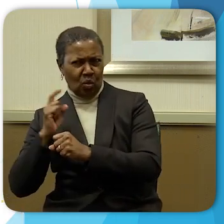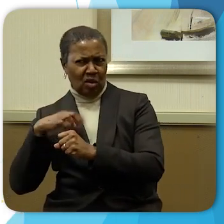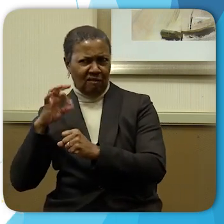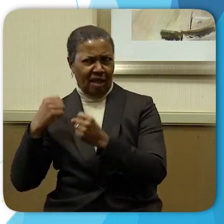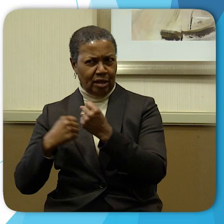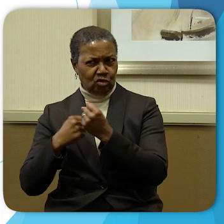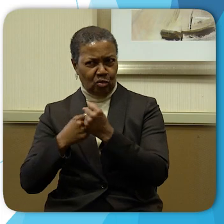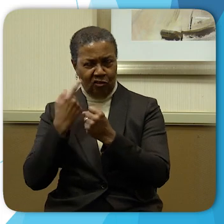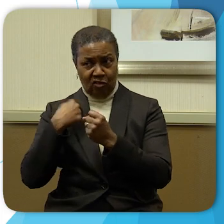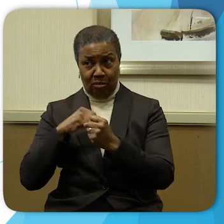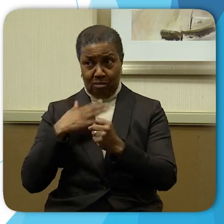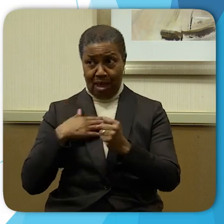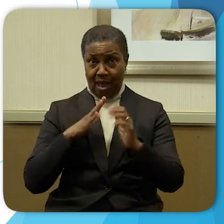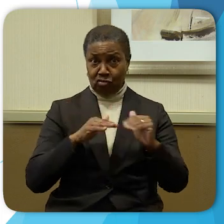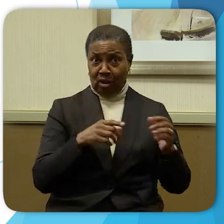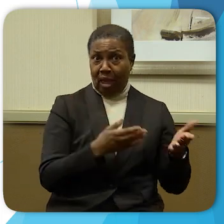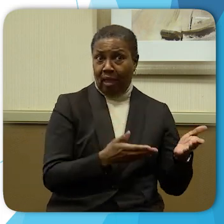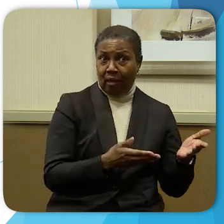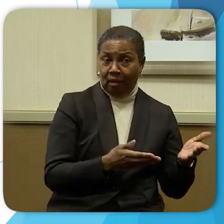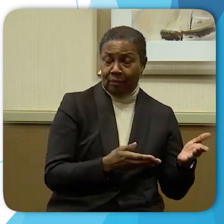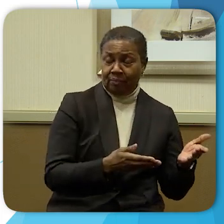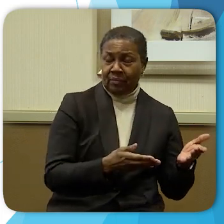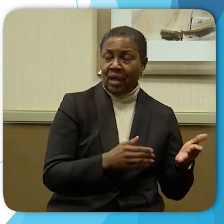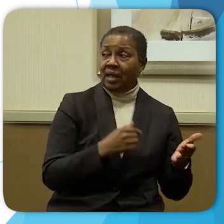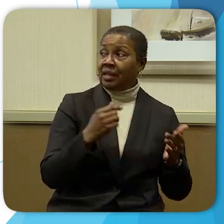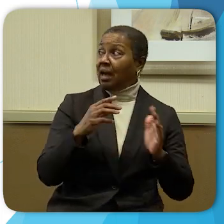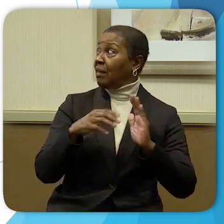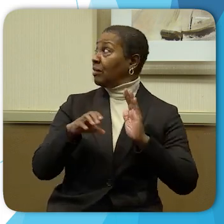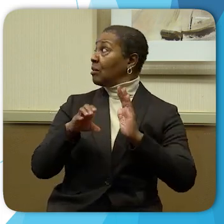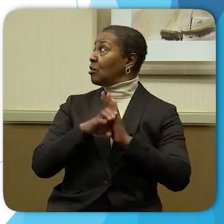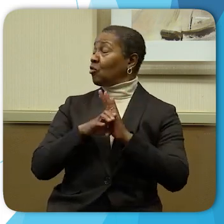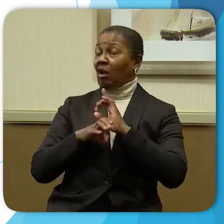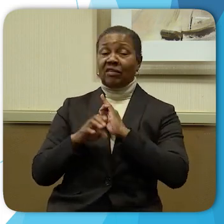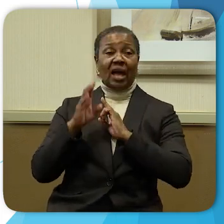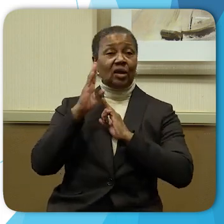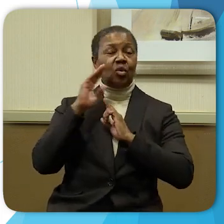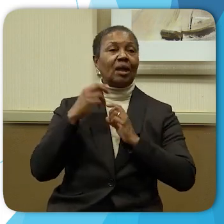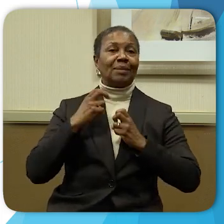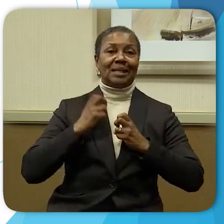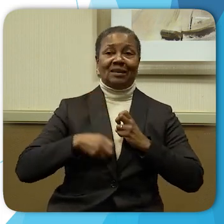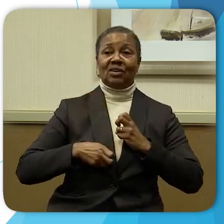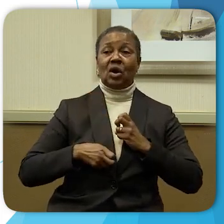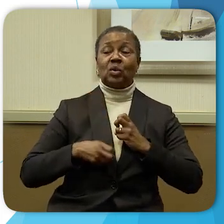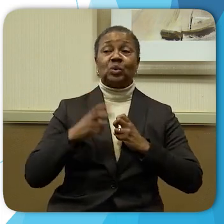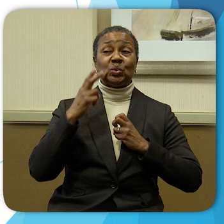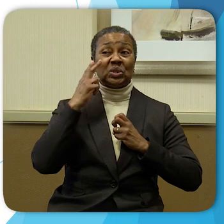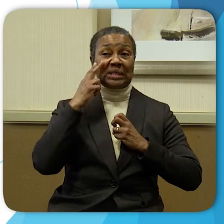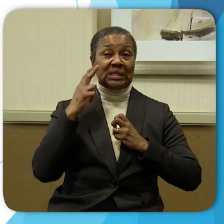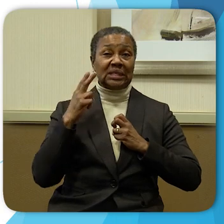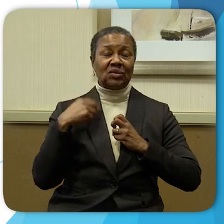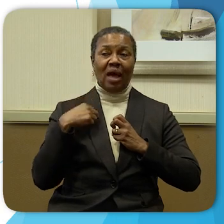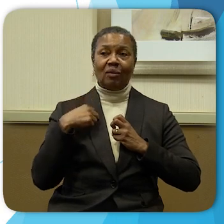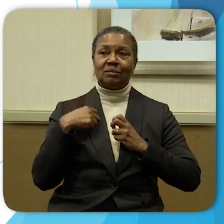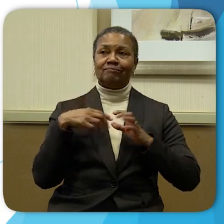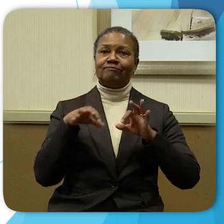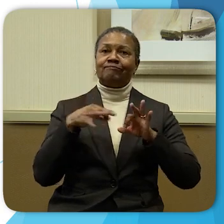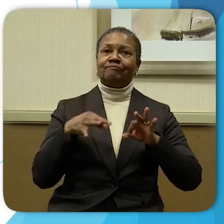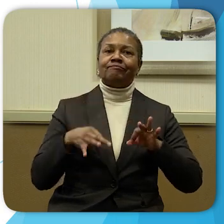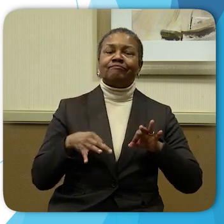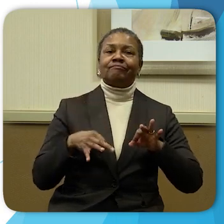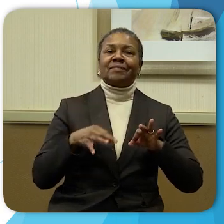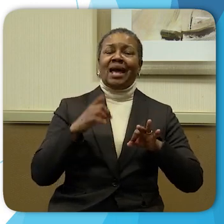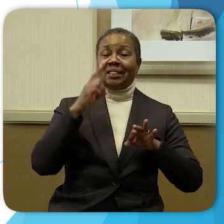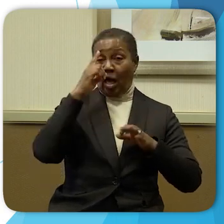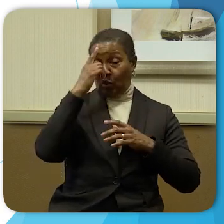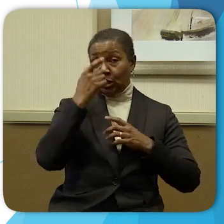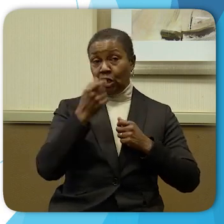them? This other graphic, which I know can be kind of difficult to see, so I'm gonna just break it down, thought was